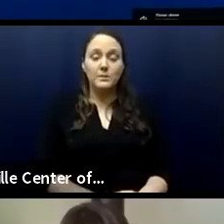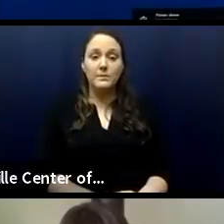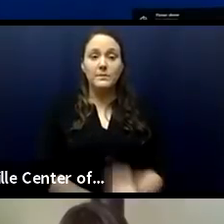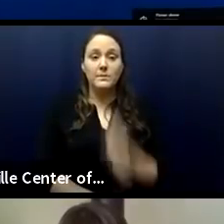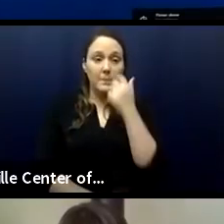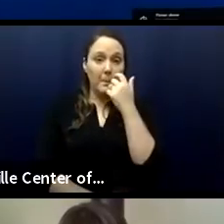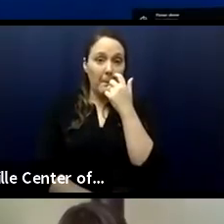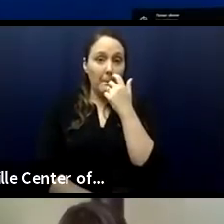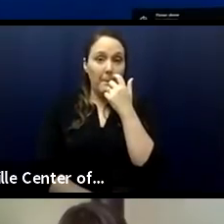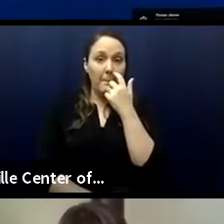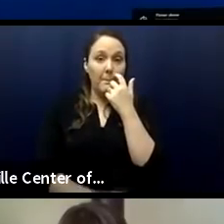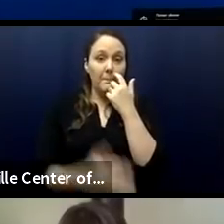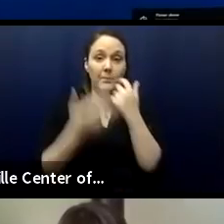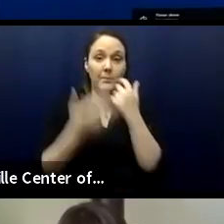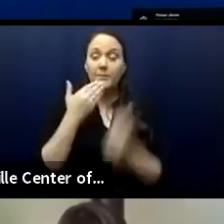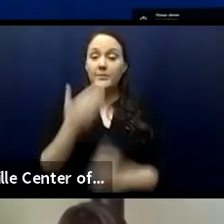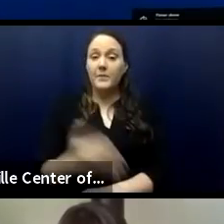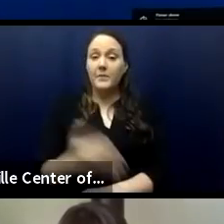Thank you, Mr. Fisher.